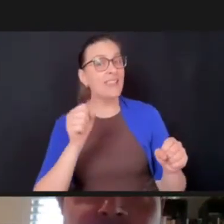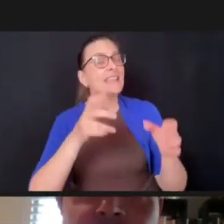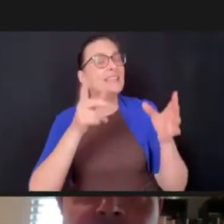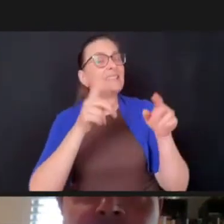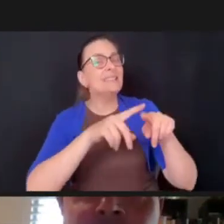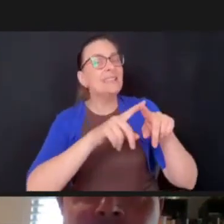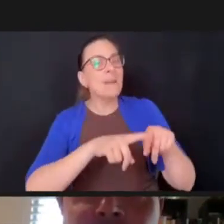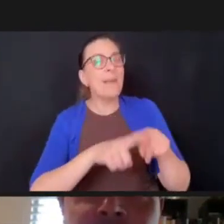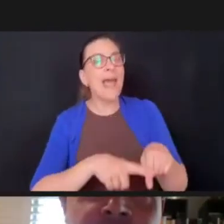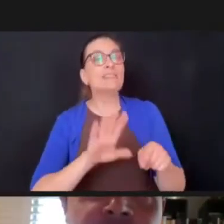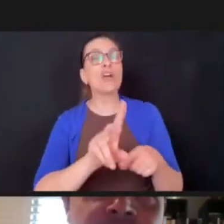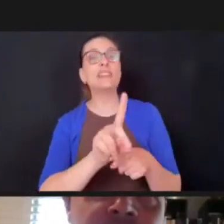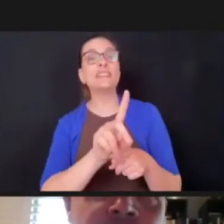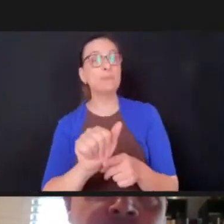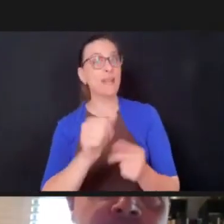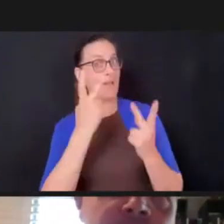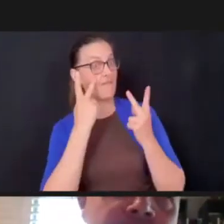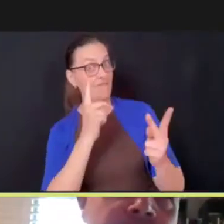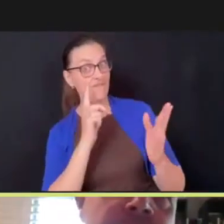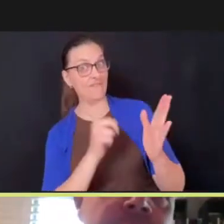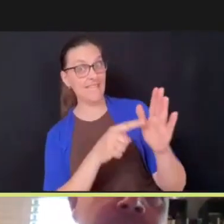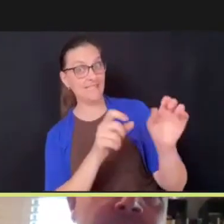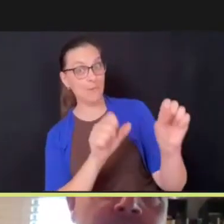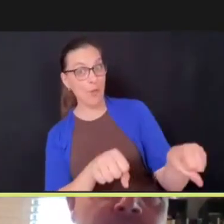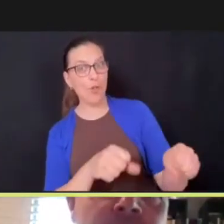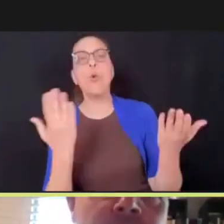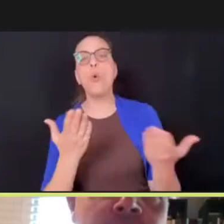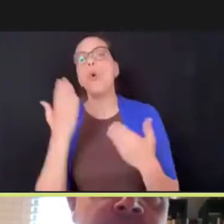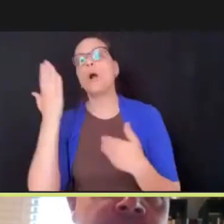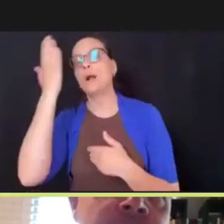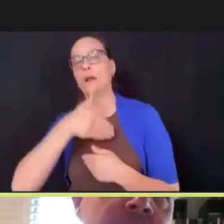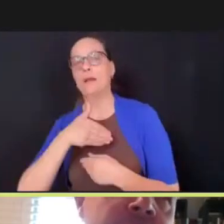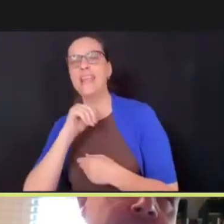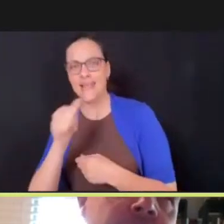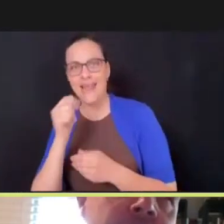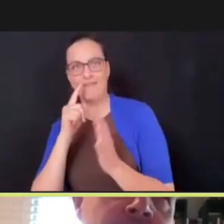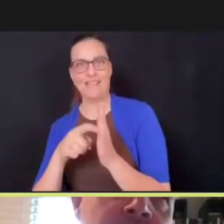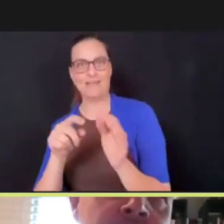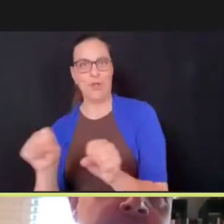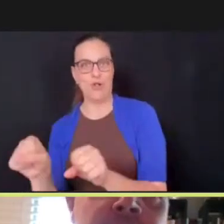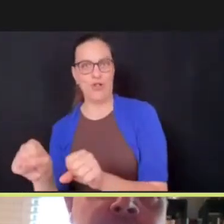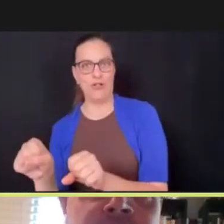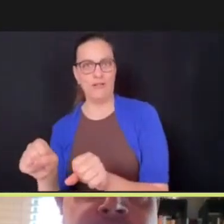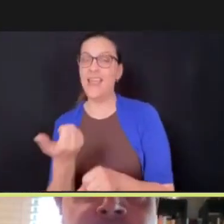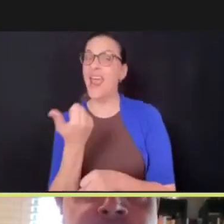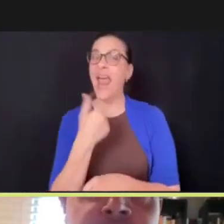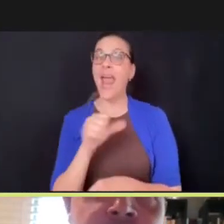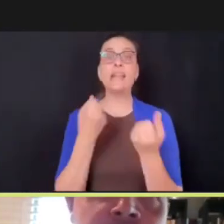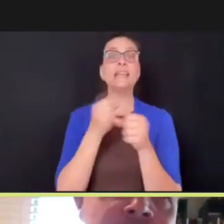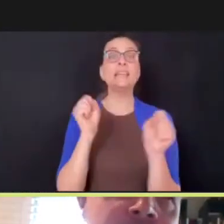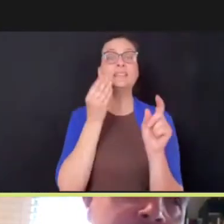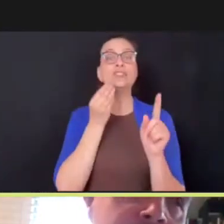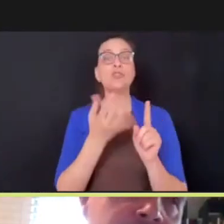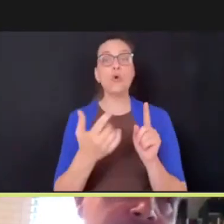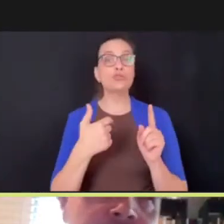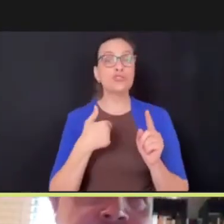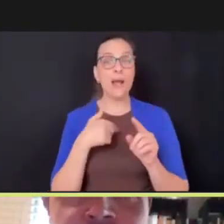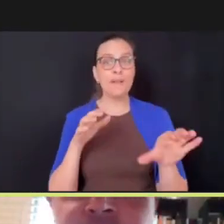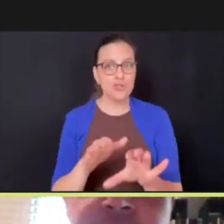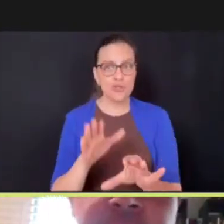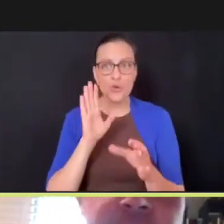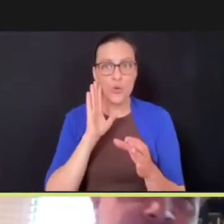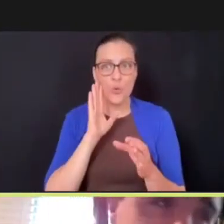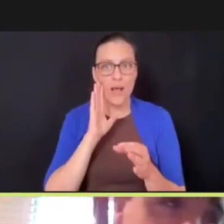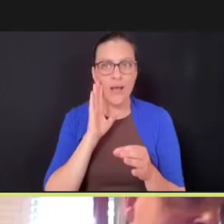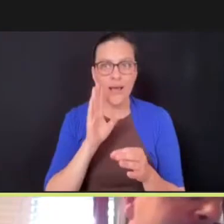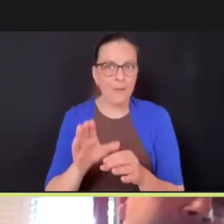disabilities. I mean, any disclosure that I'm going to not do goes away when someone meets me for the first time. I use a guide dog